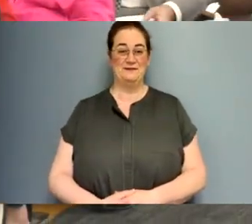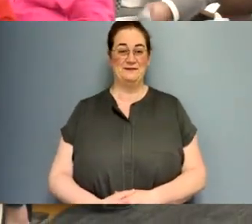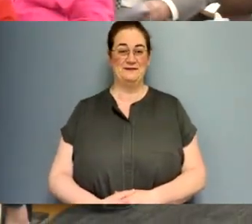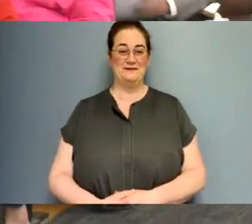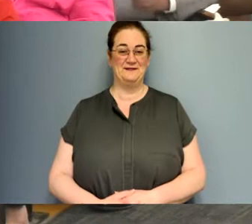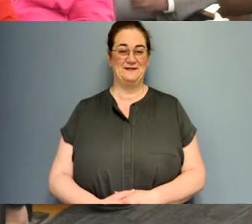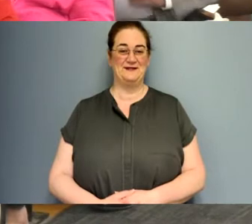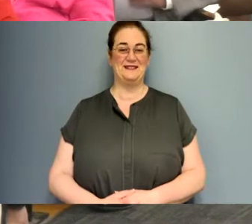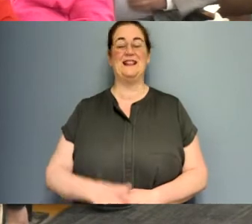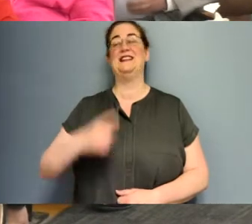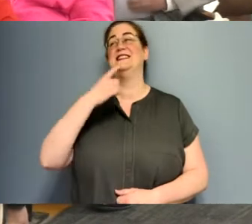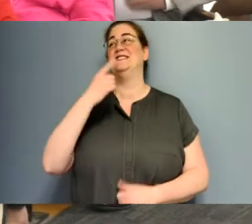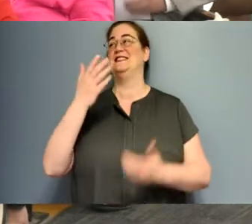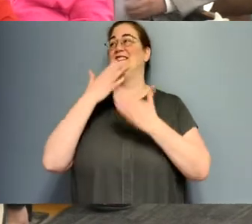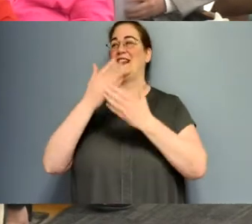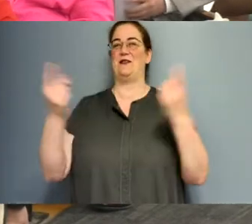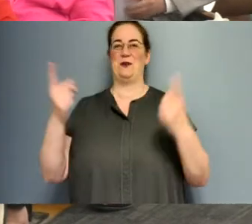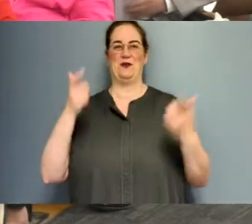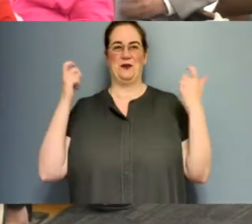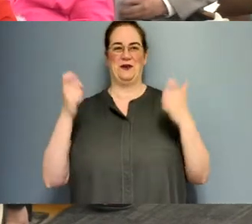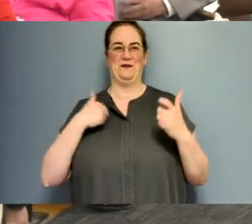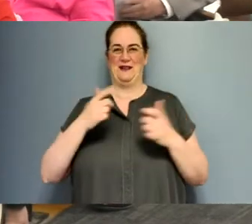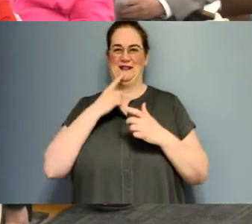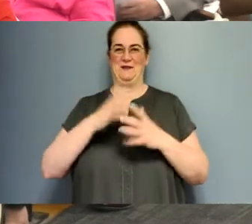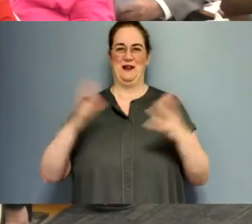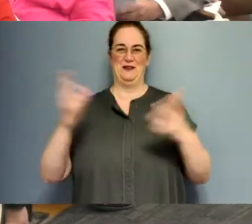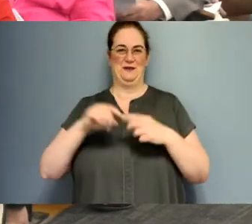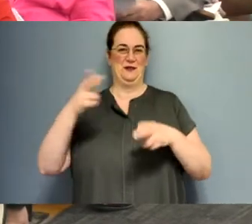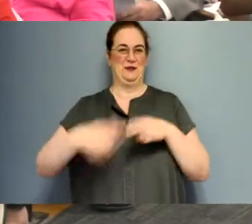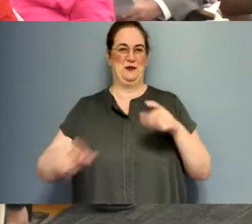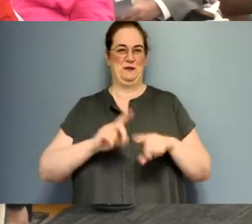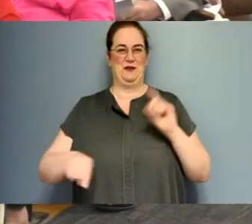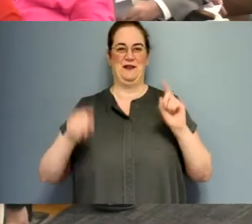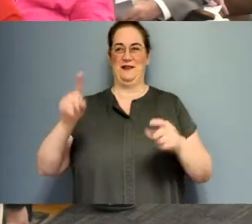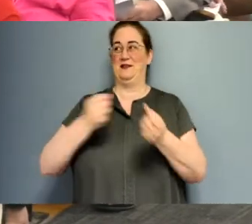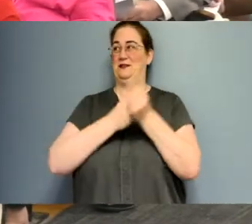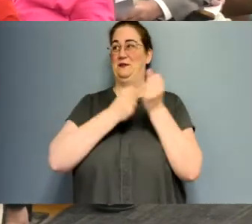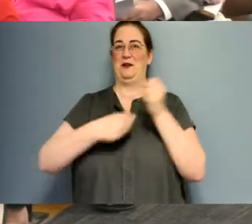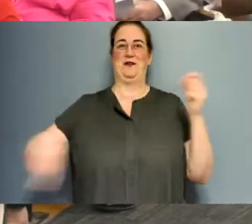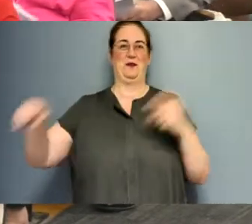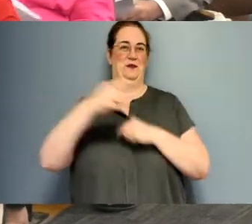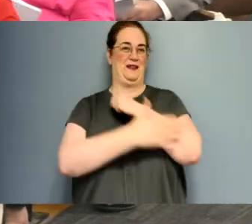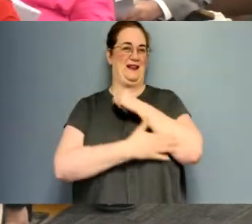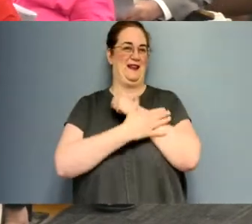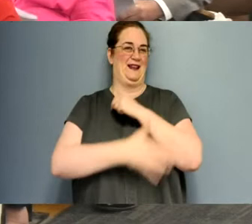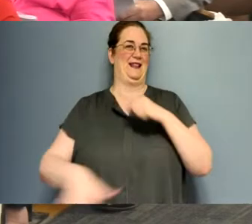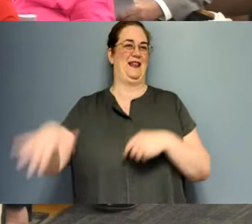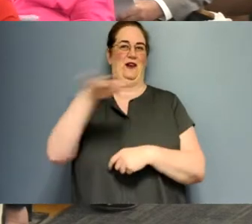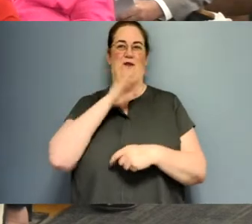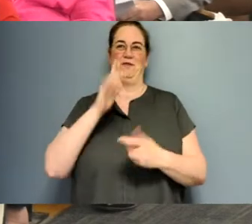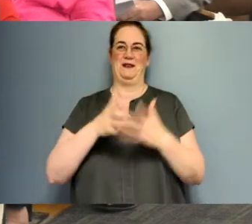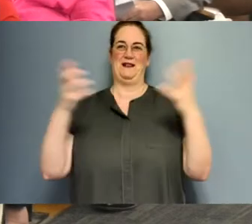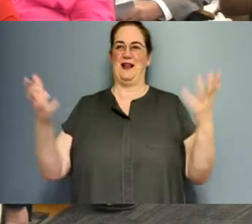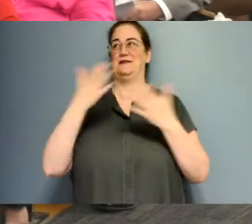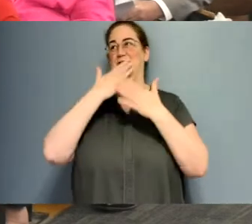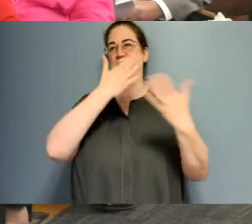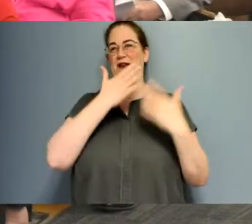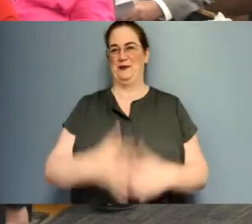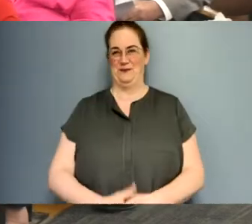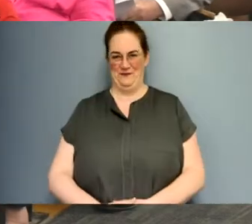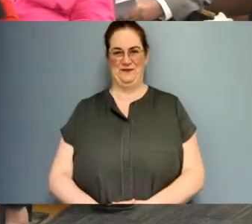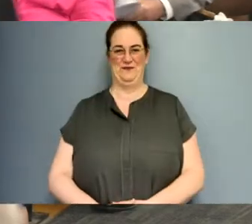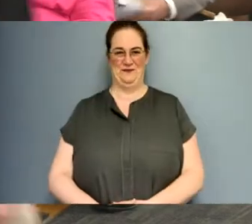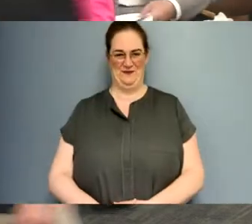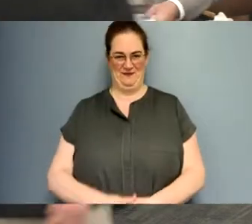something? Go ahead. I just wanted to say thank you to everyone real quick. I'm not going to say much. I'm going to keep it short, but the support from everyone in the county and the area means a lot, so thank you. Thank